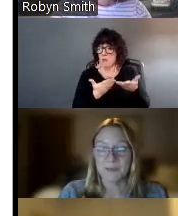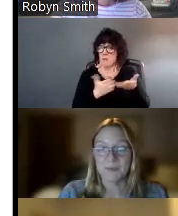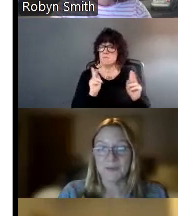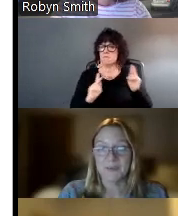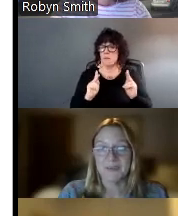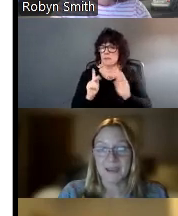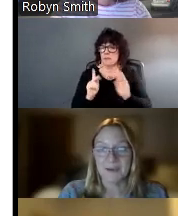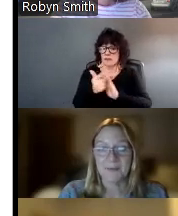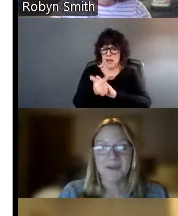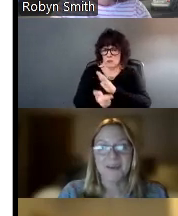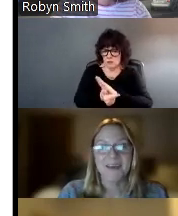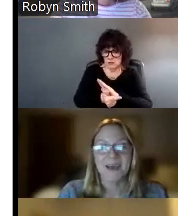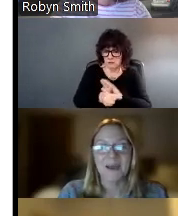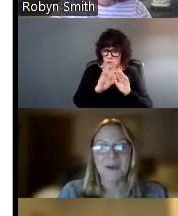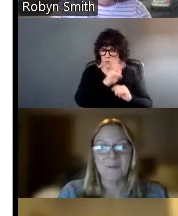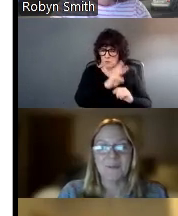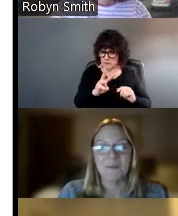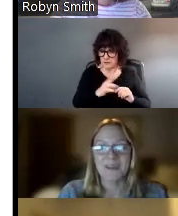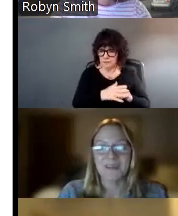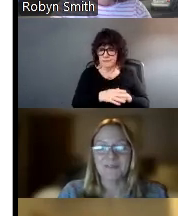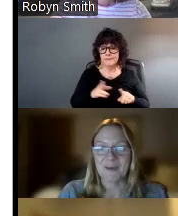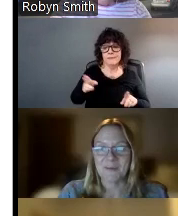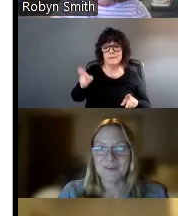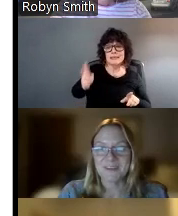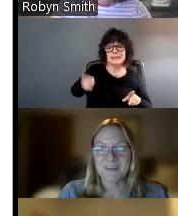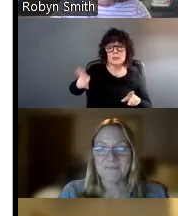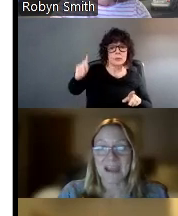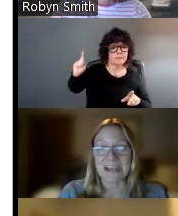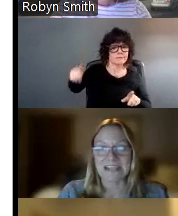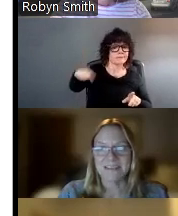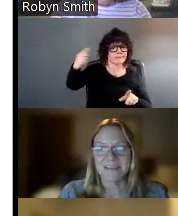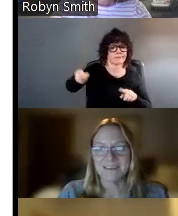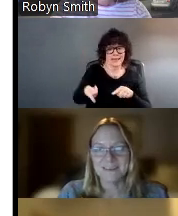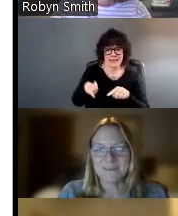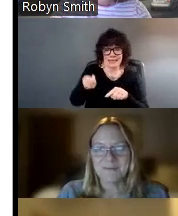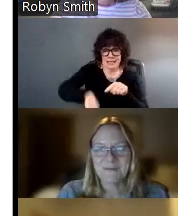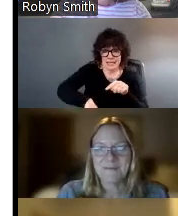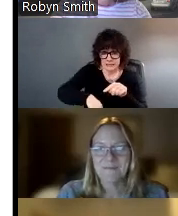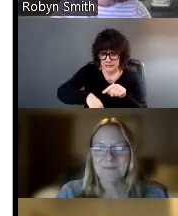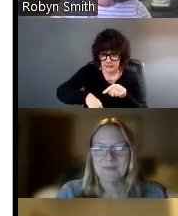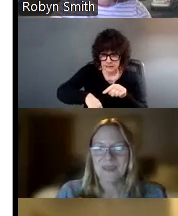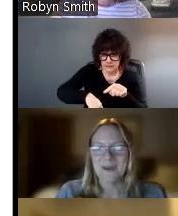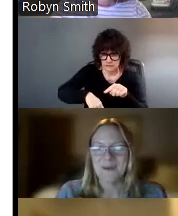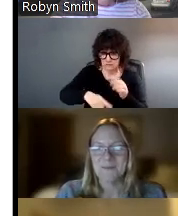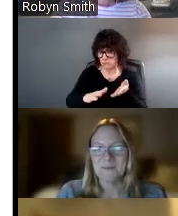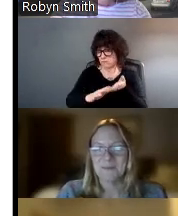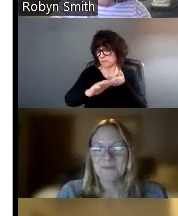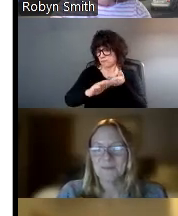options available now, but it very much is a fact-intensive